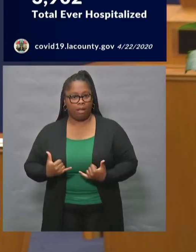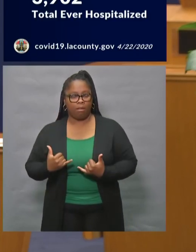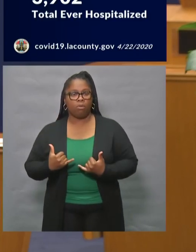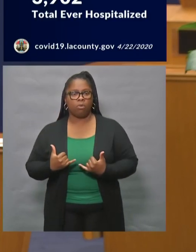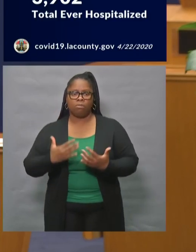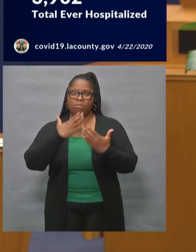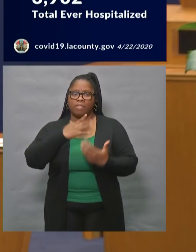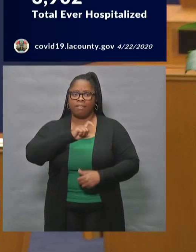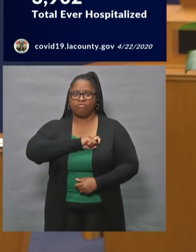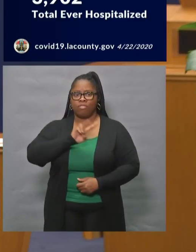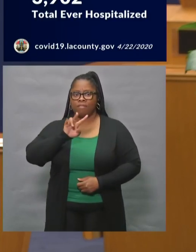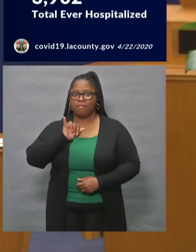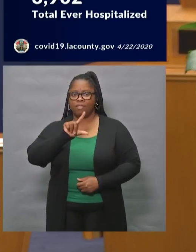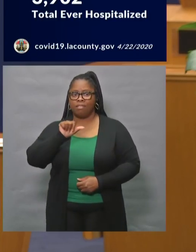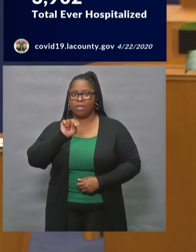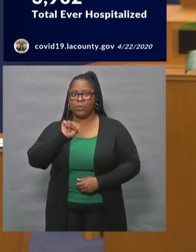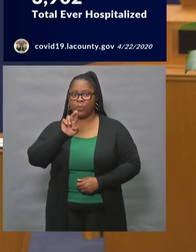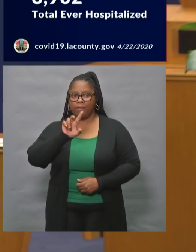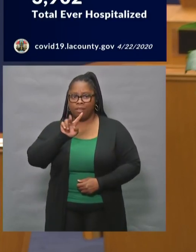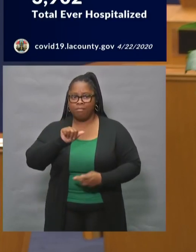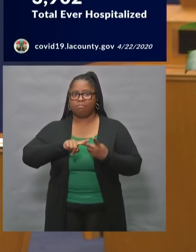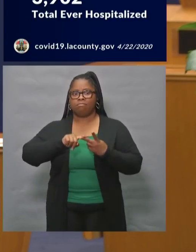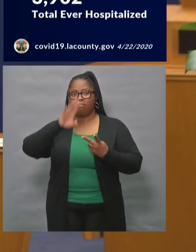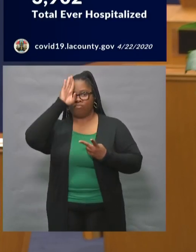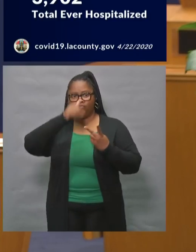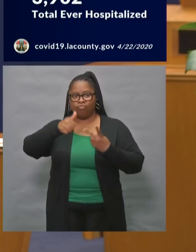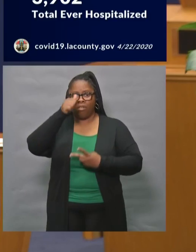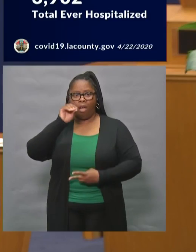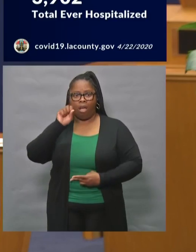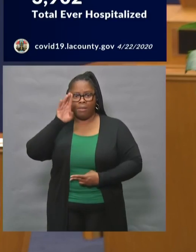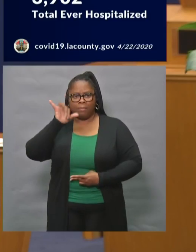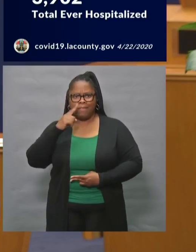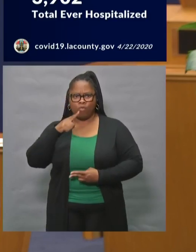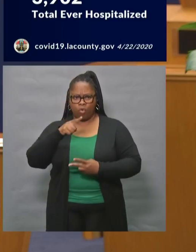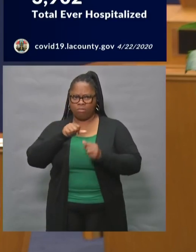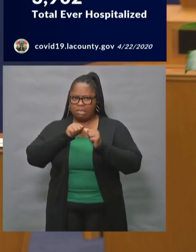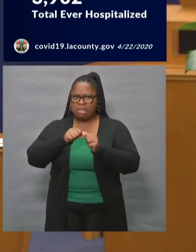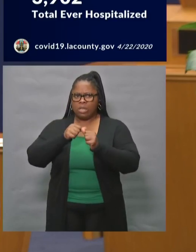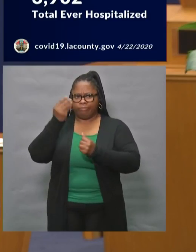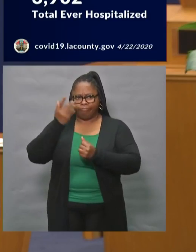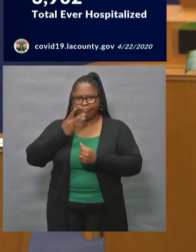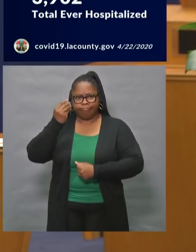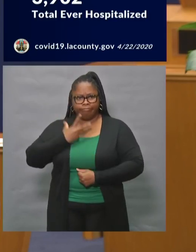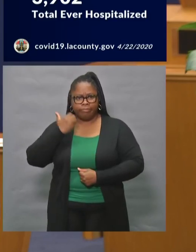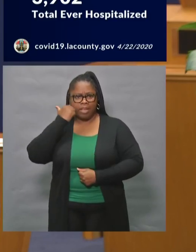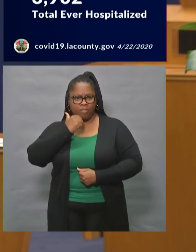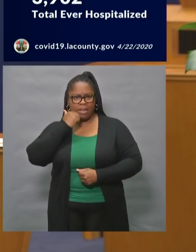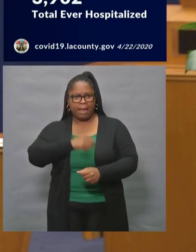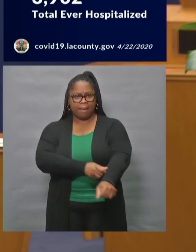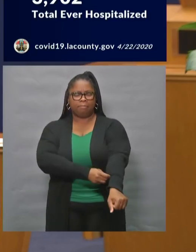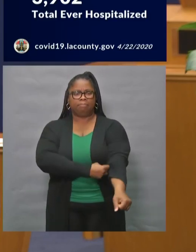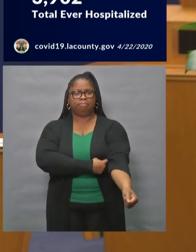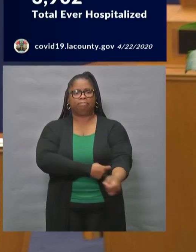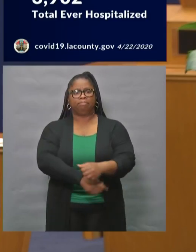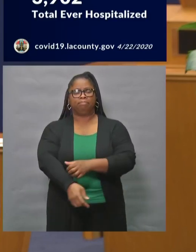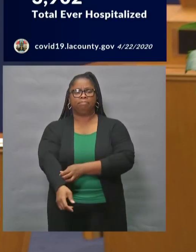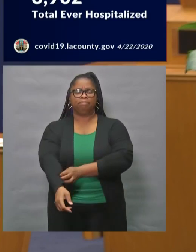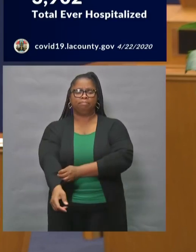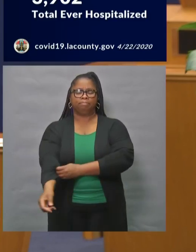thank Sheriff Villanueva and Chief Osby for continuing to give us this valuable information every day. We're